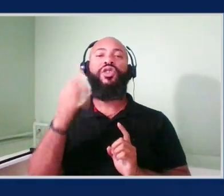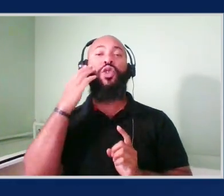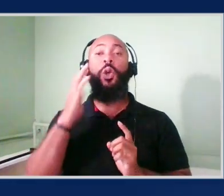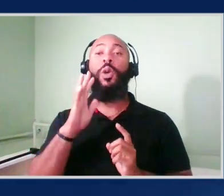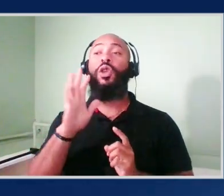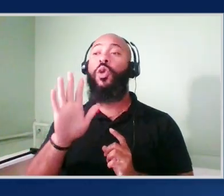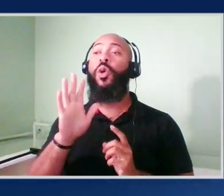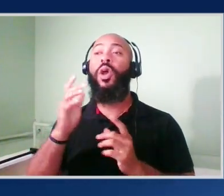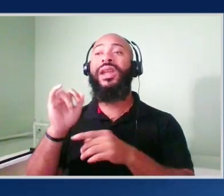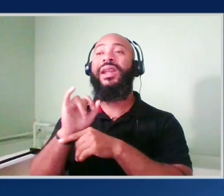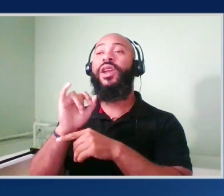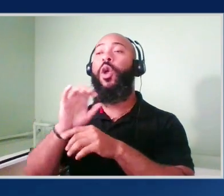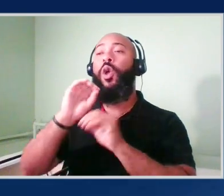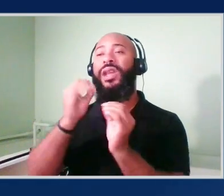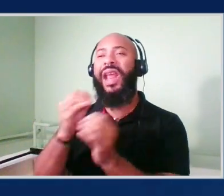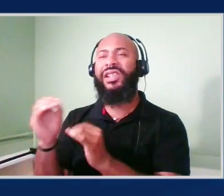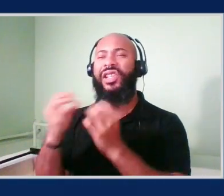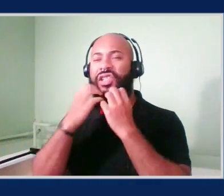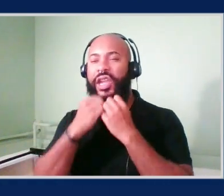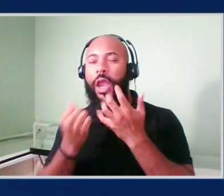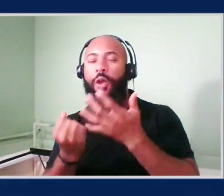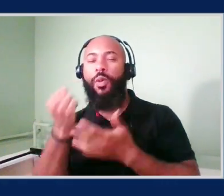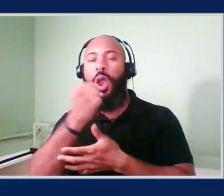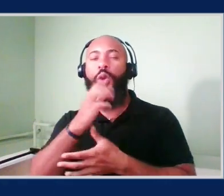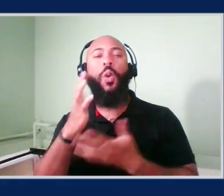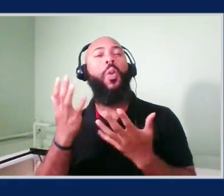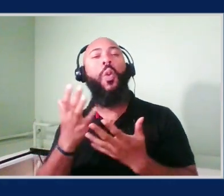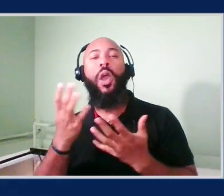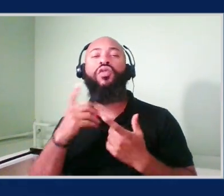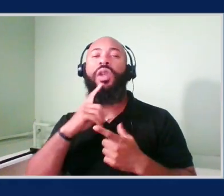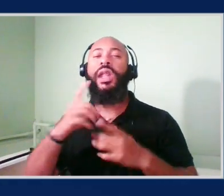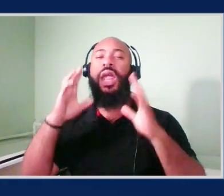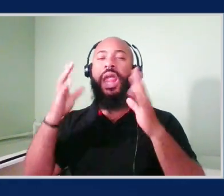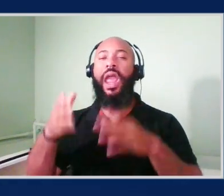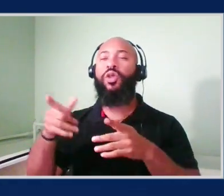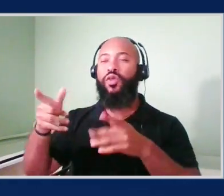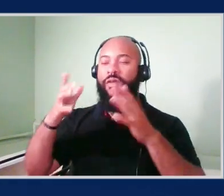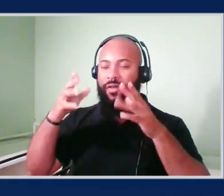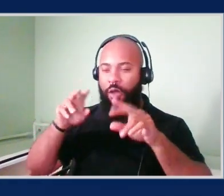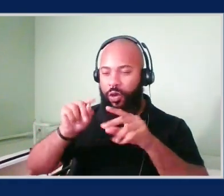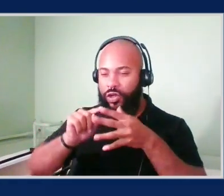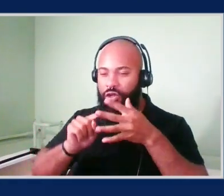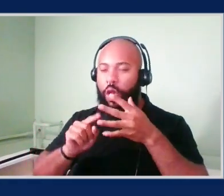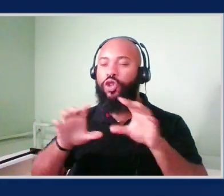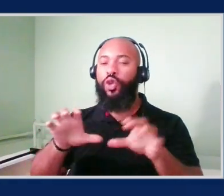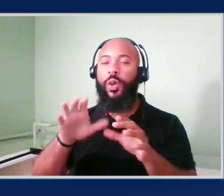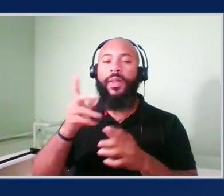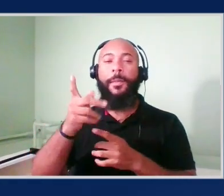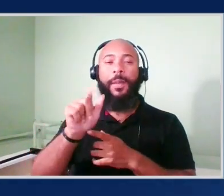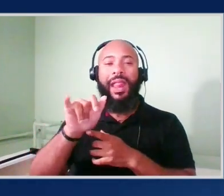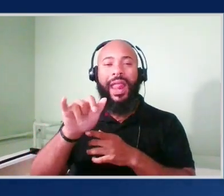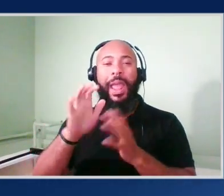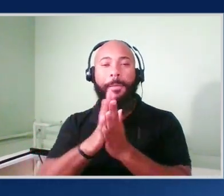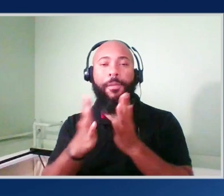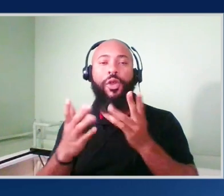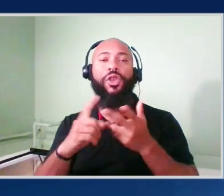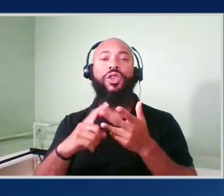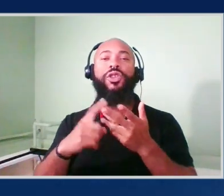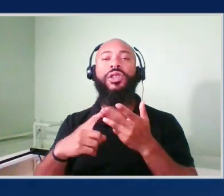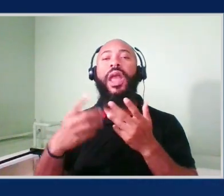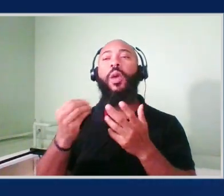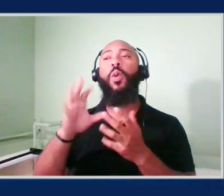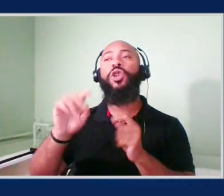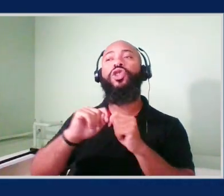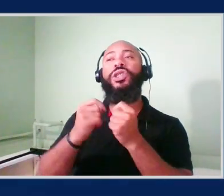your organization, it allows you to really focus down on actually doing those playbooks and what your team needs